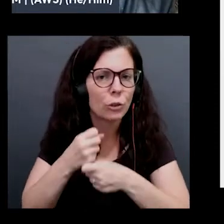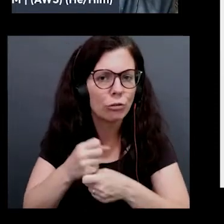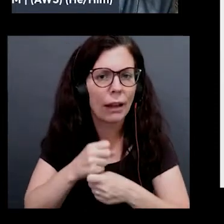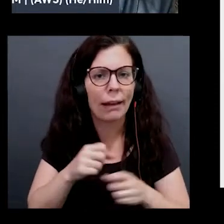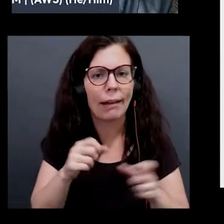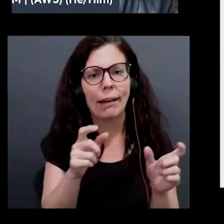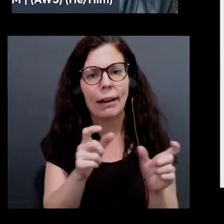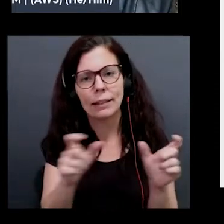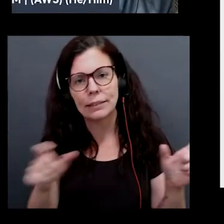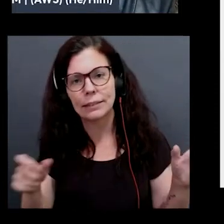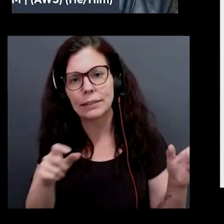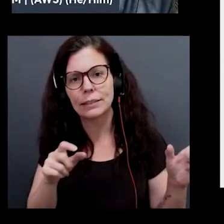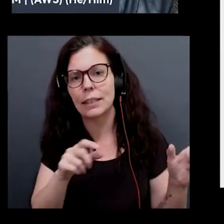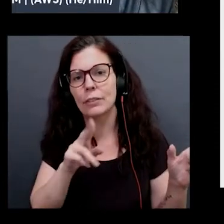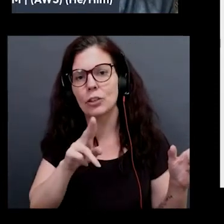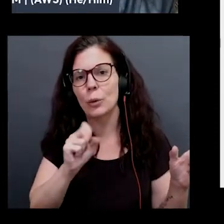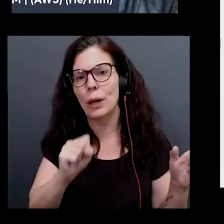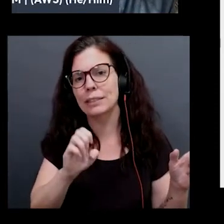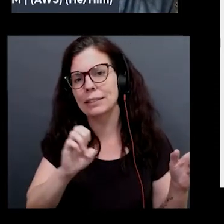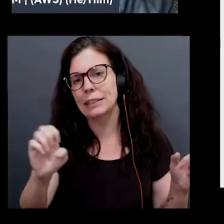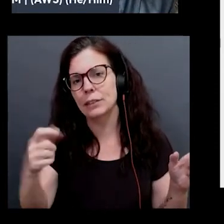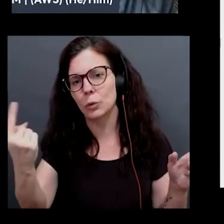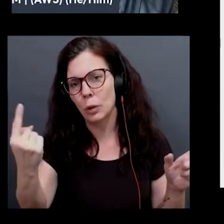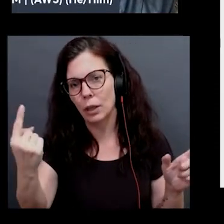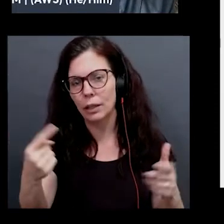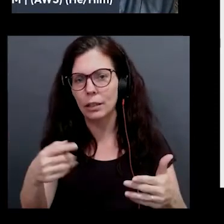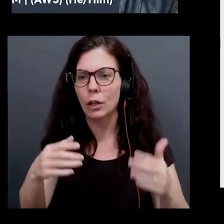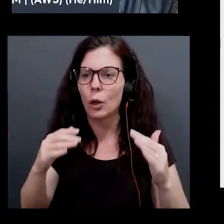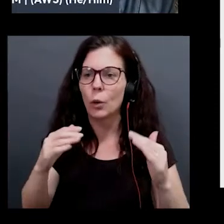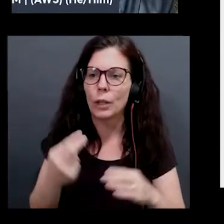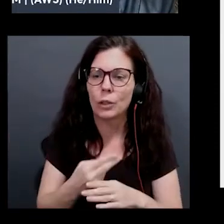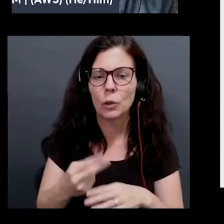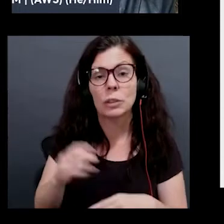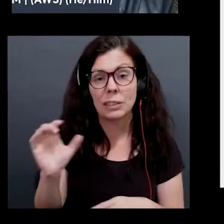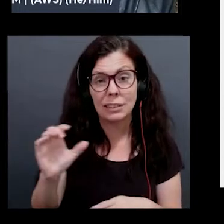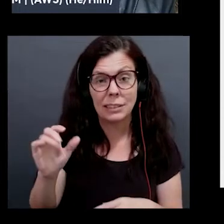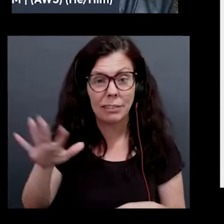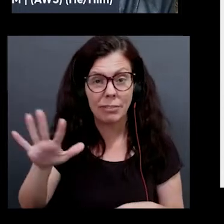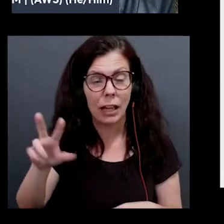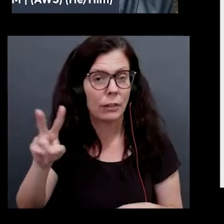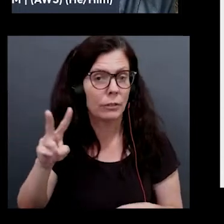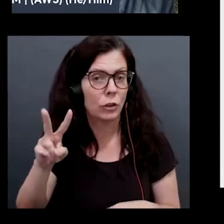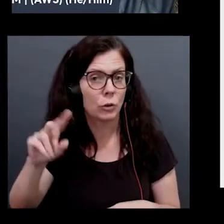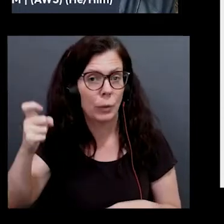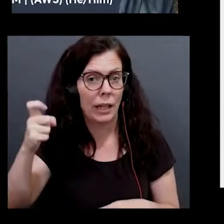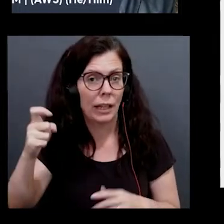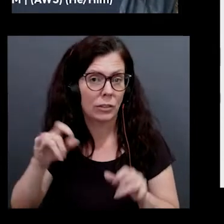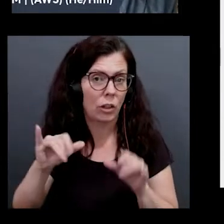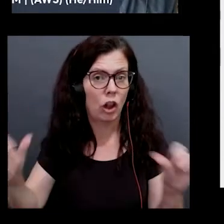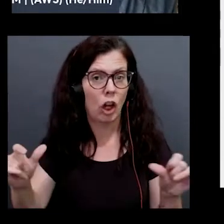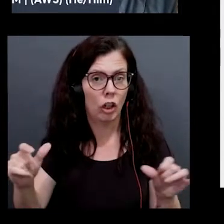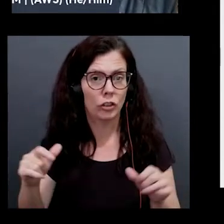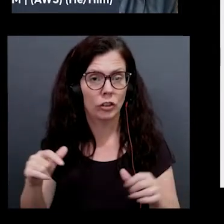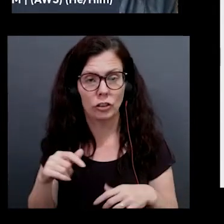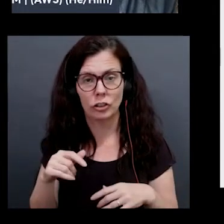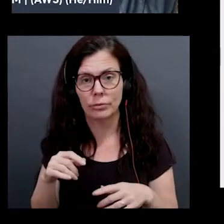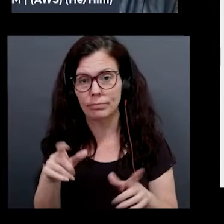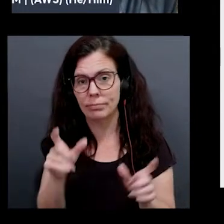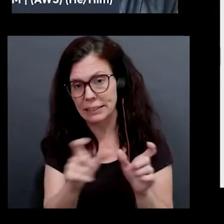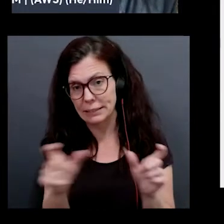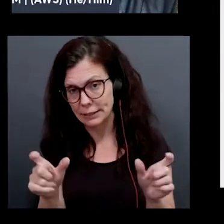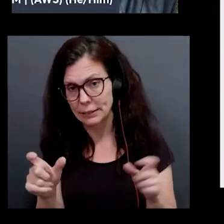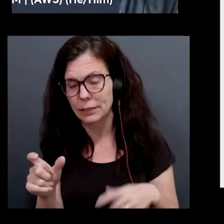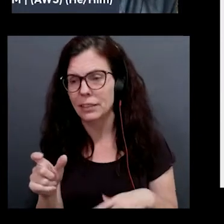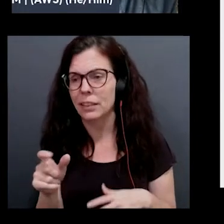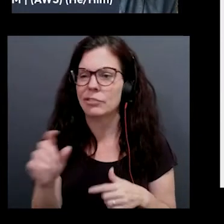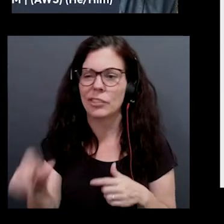East 1. We want to use a C5 2x large instance, and sort of all of our other commands